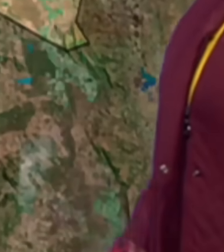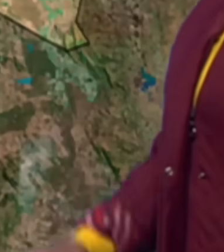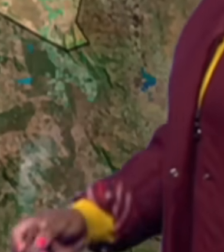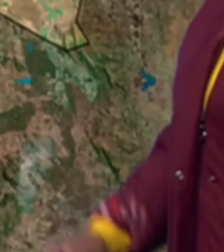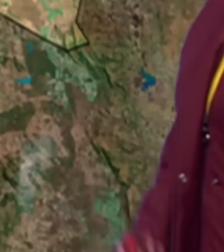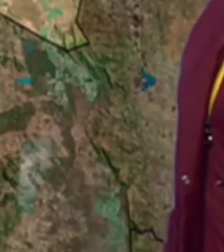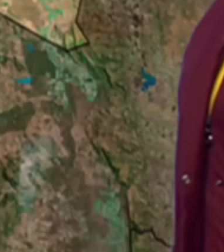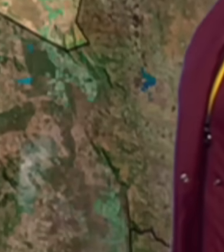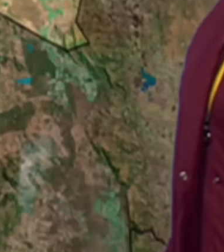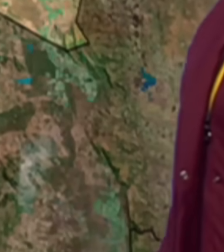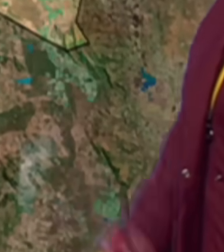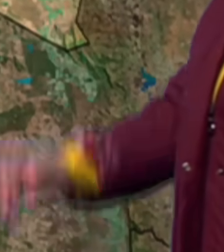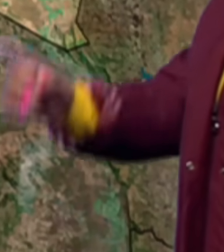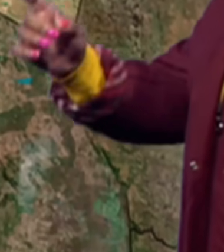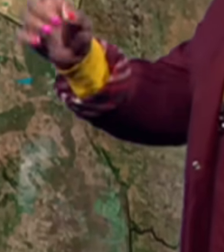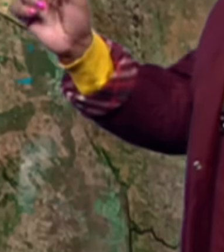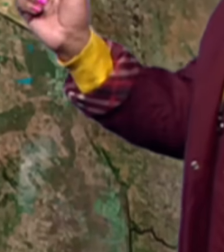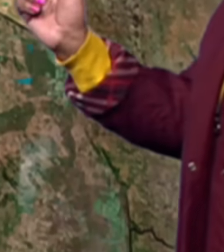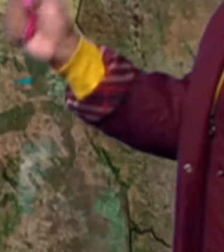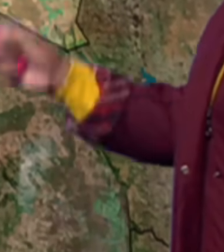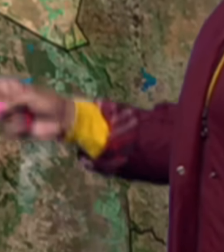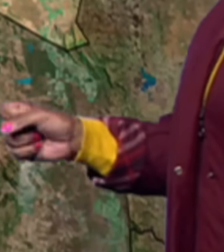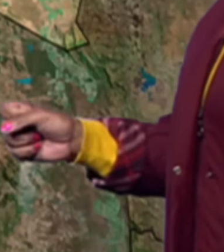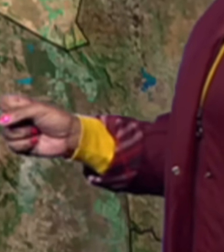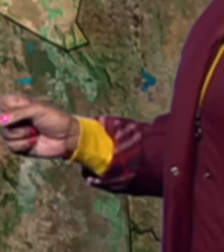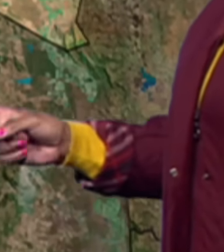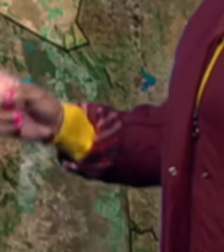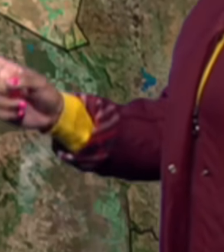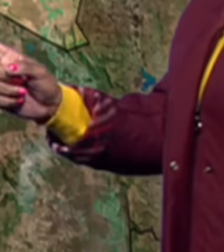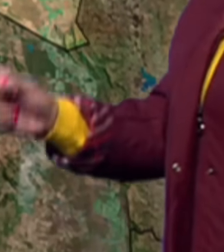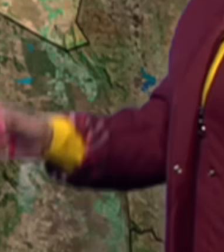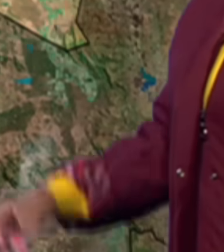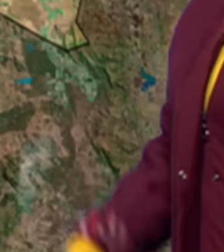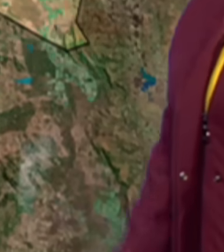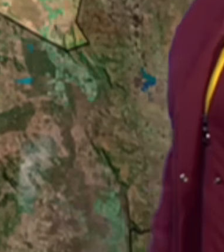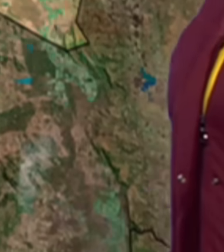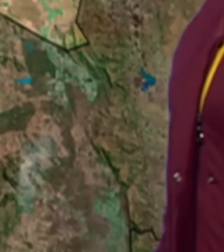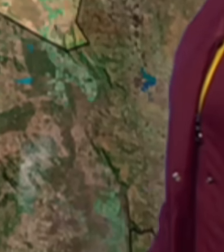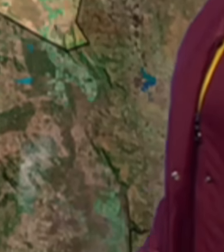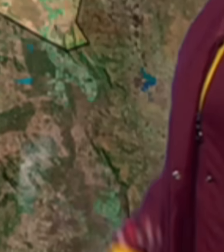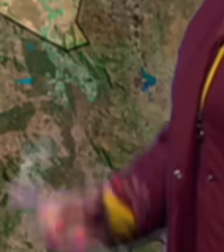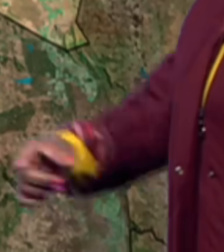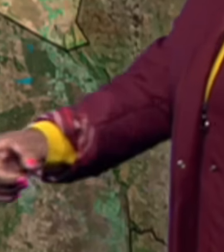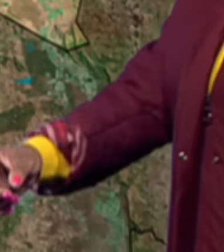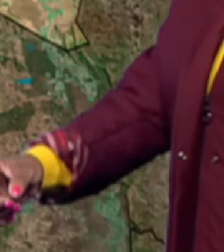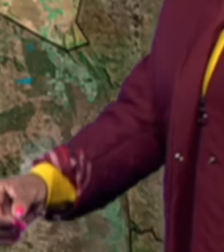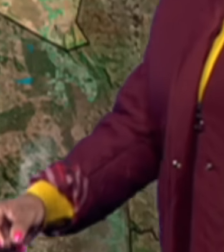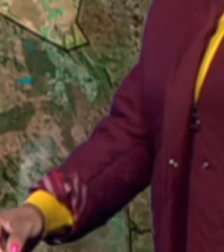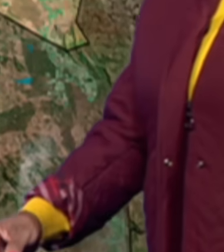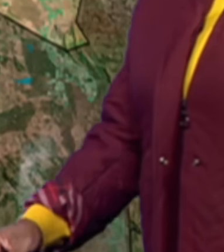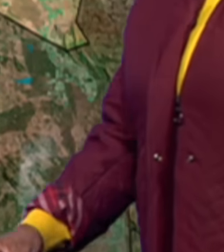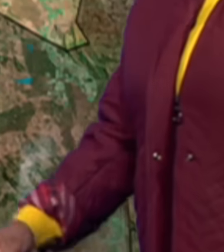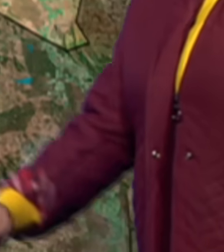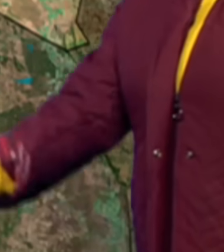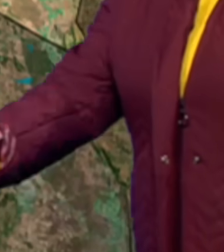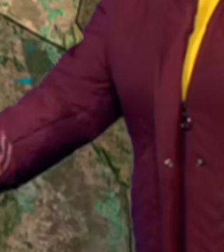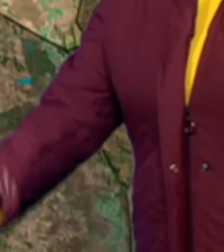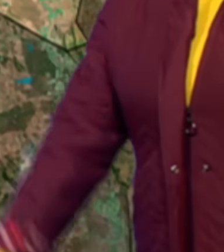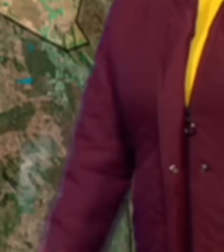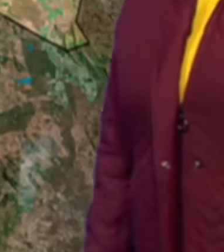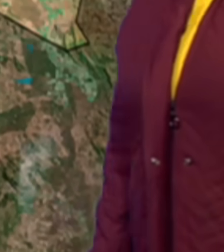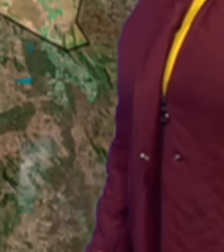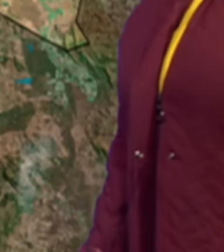lebelela go provinceng ya Mpumalanga Mashishing Sekhukhune le gona go tla be go ruthetše le le gona Mbombela go tla be go ntse go ruthetše o pere karolong tše ding tša naga re